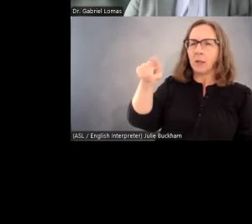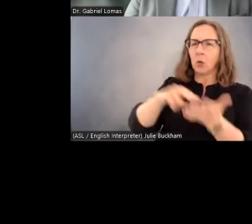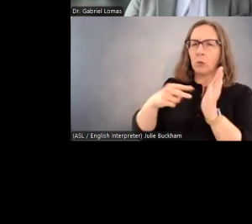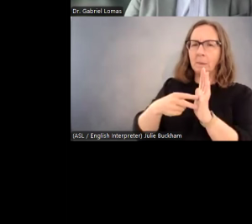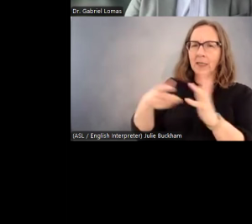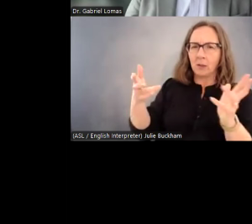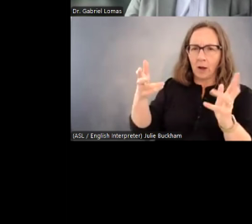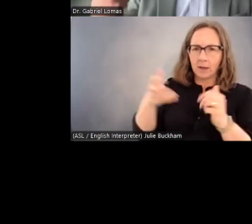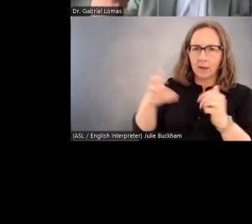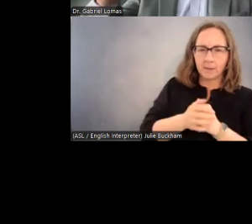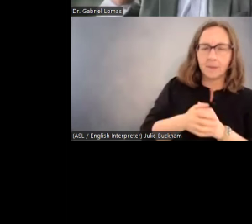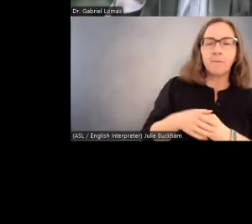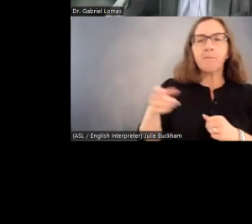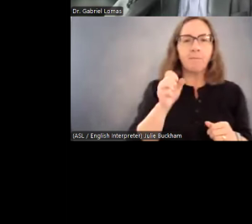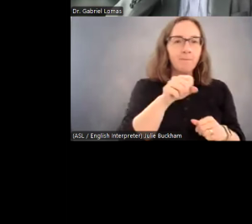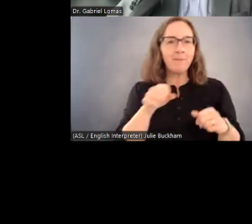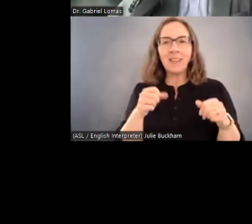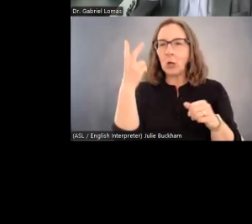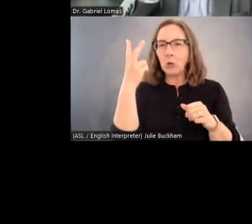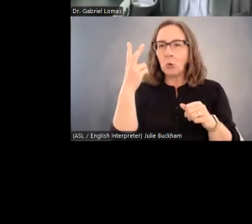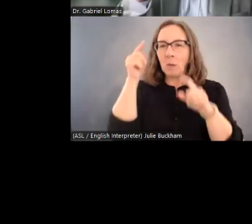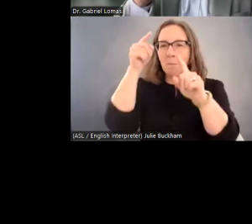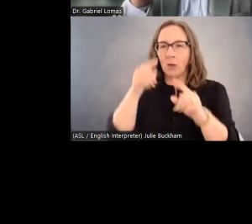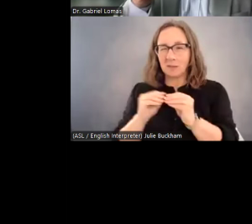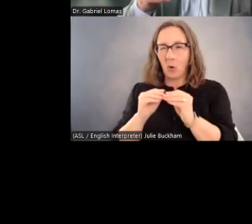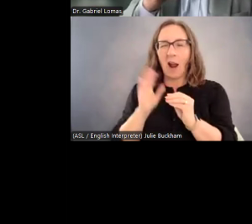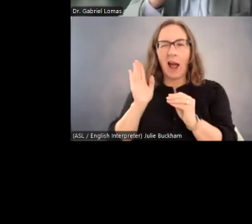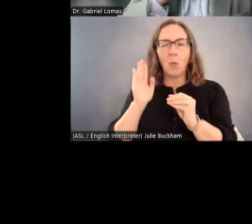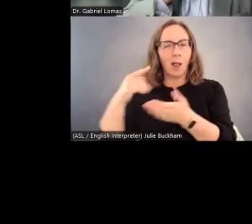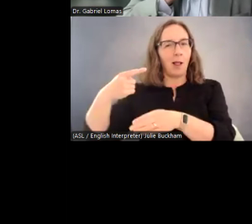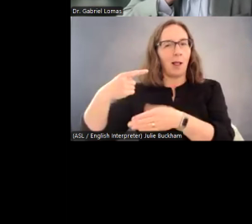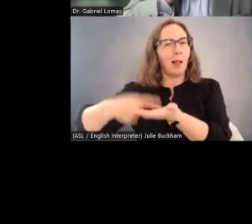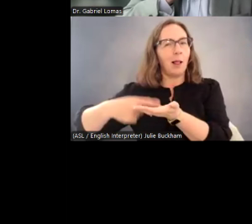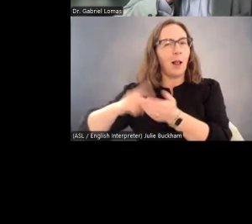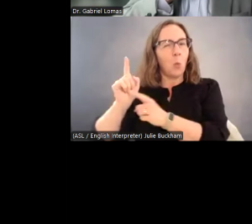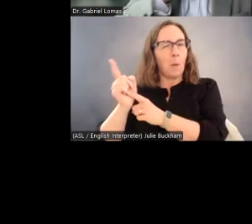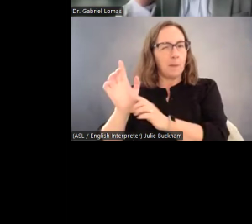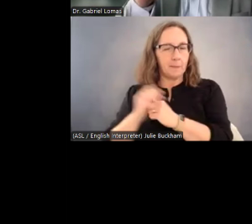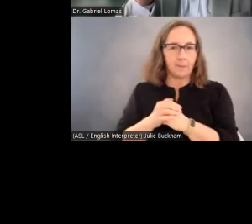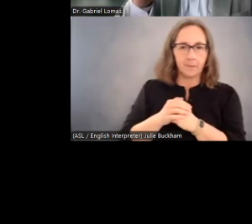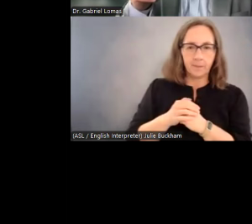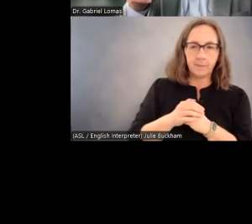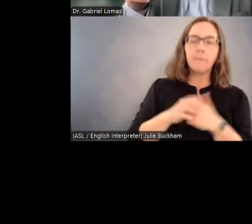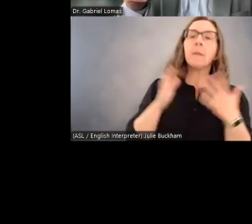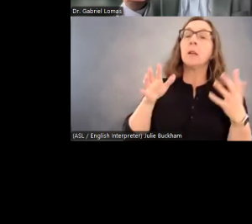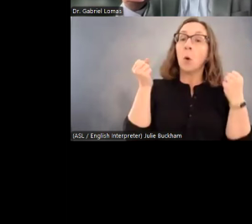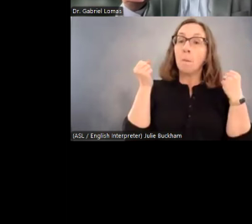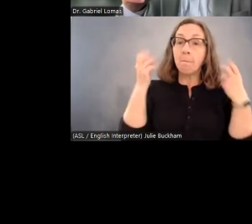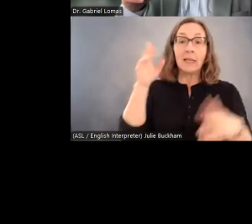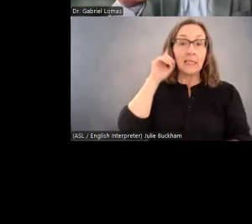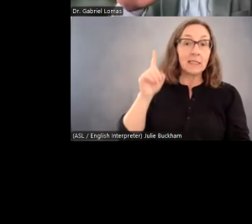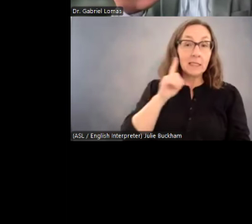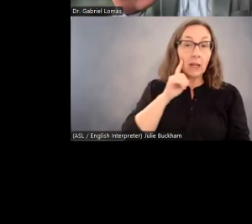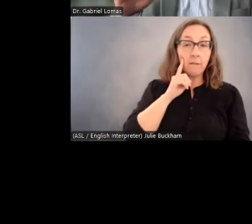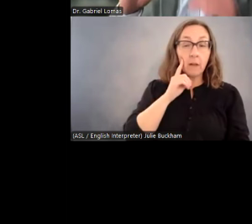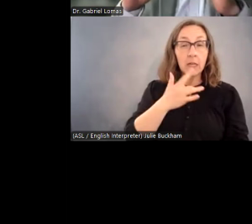Oh, okay, yeah. Let's see, I'm 2 points away from that. So I'll expand on that in just 1 second. So many deaf youth function at